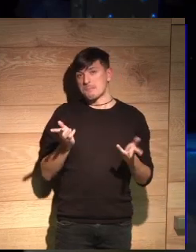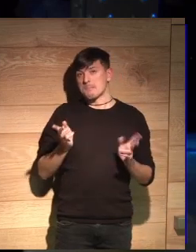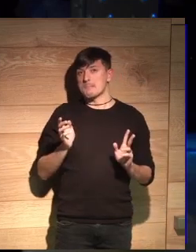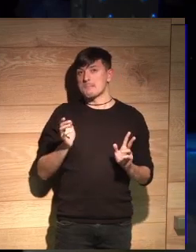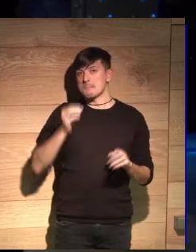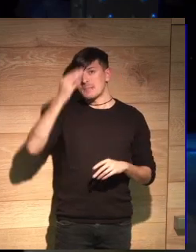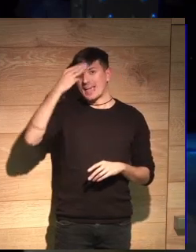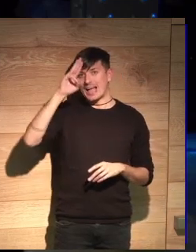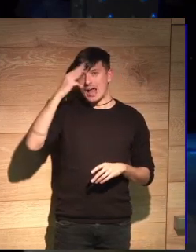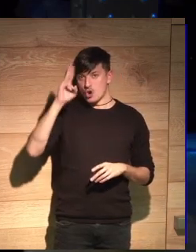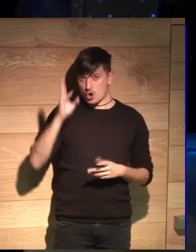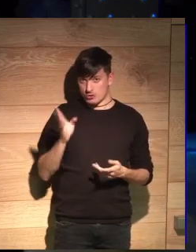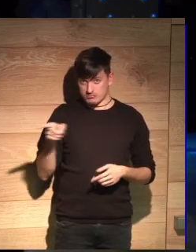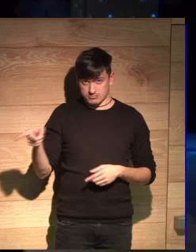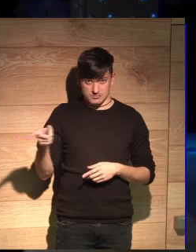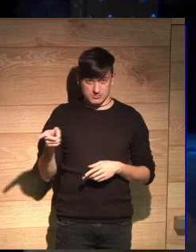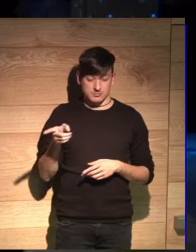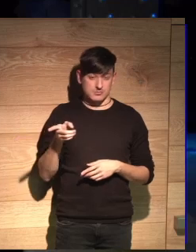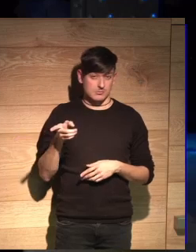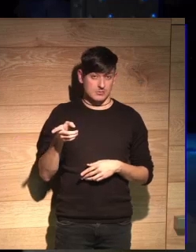these Mexican amphibians